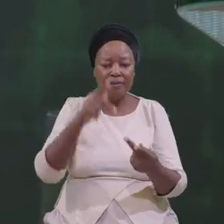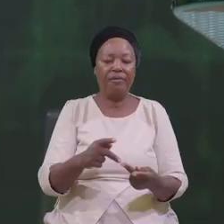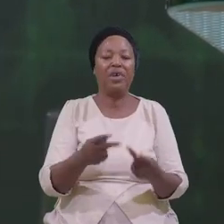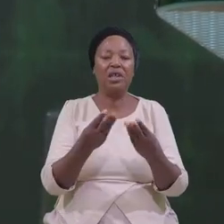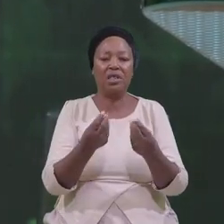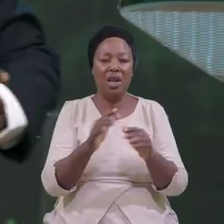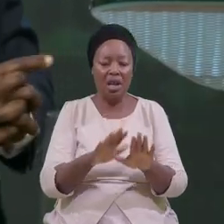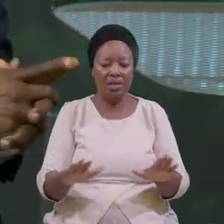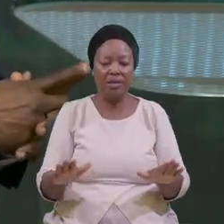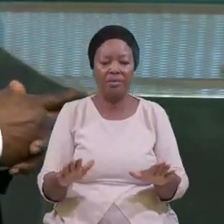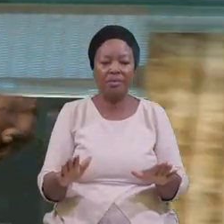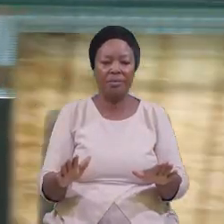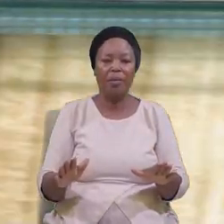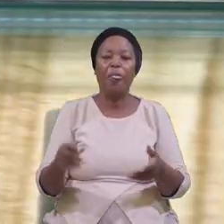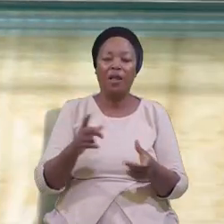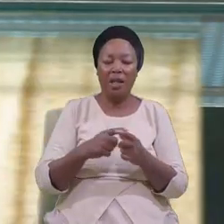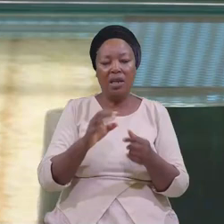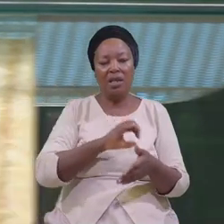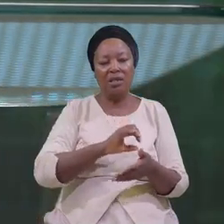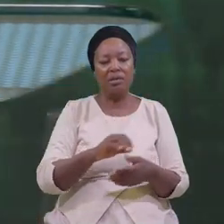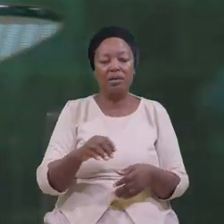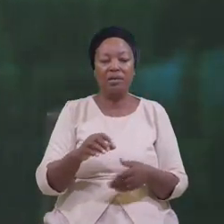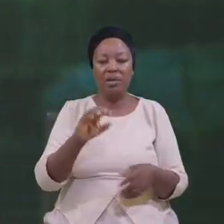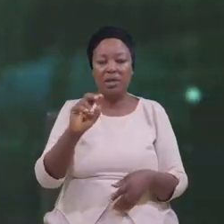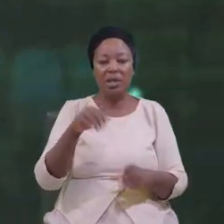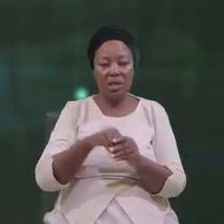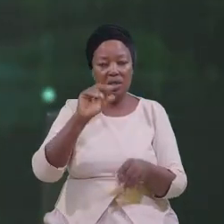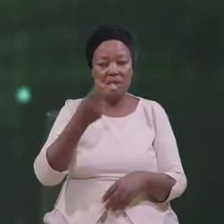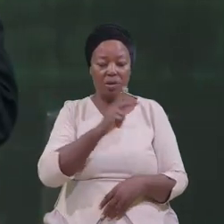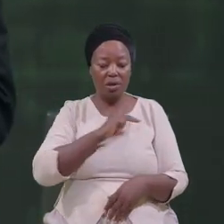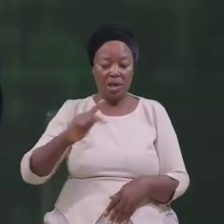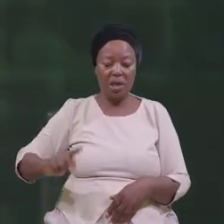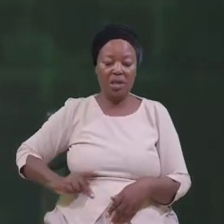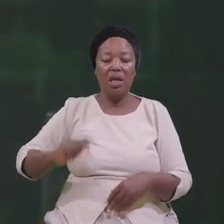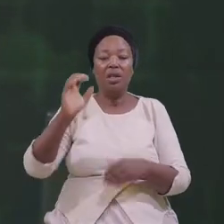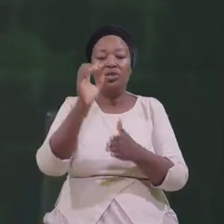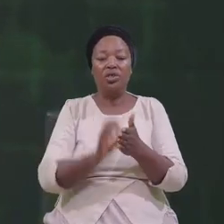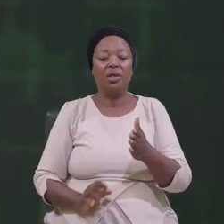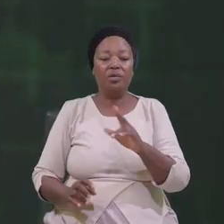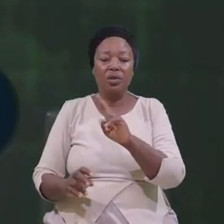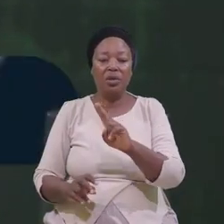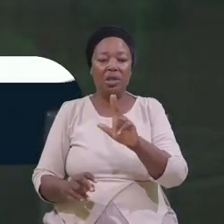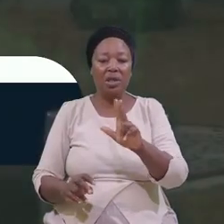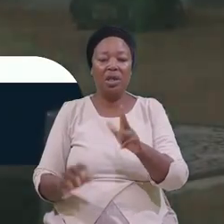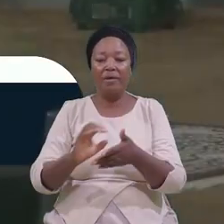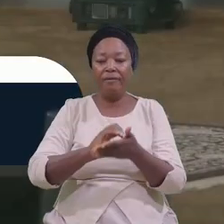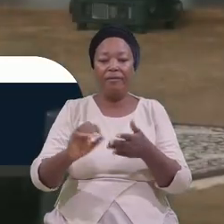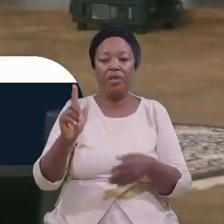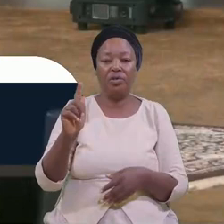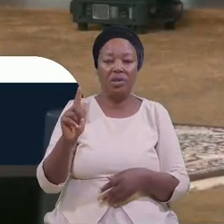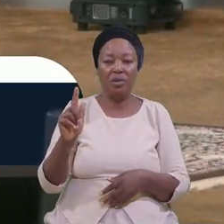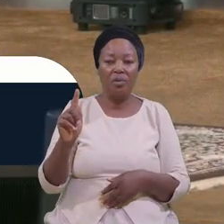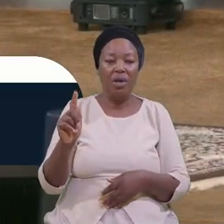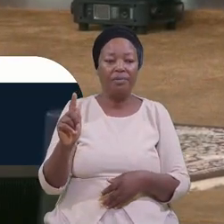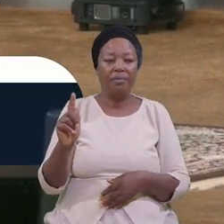and the perfect land. In 2 Kings chapter 23, we're looking at verse 21,